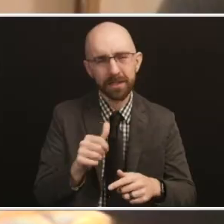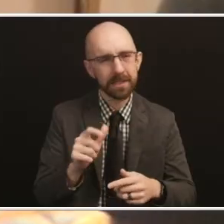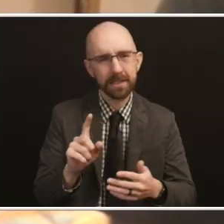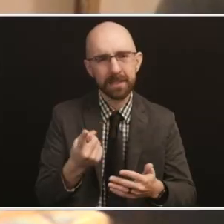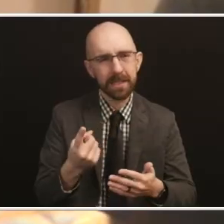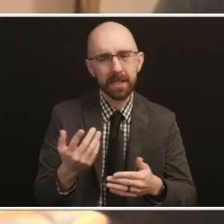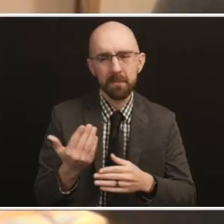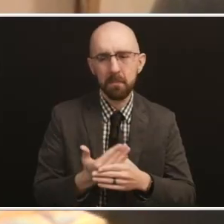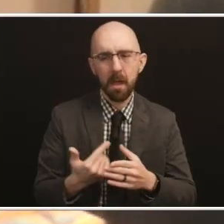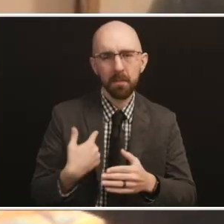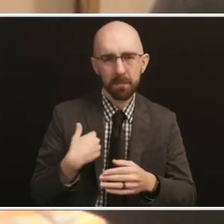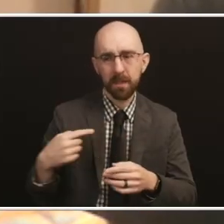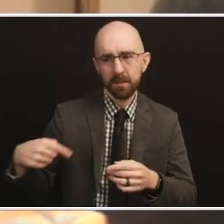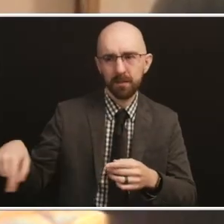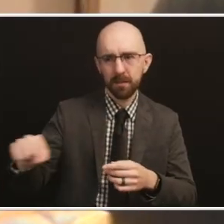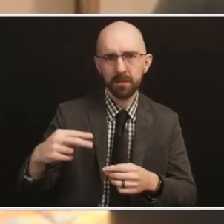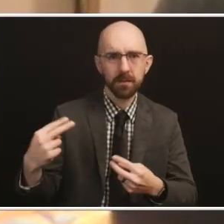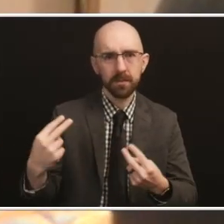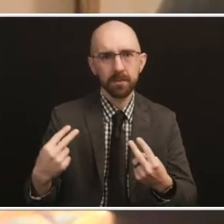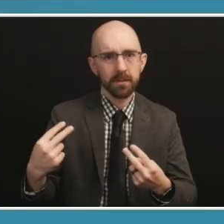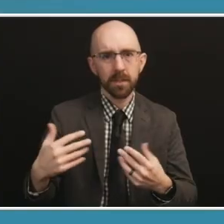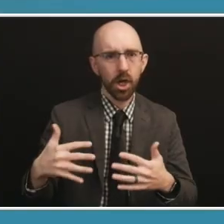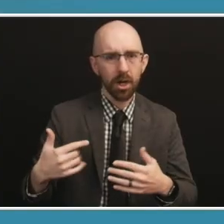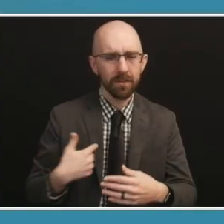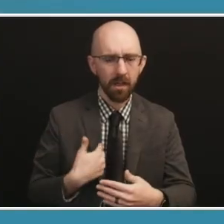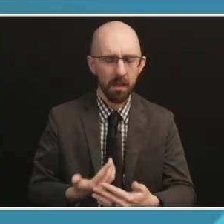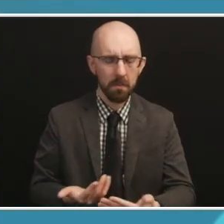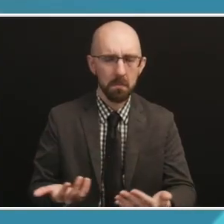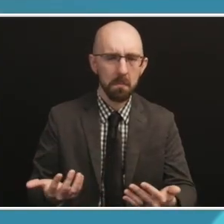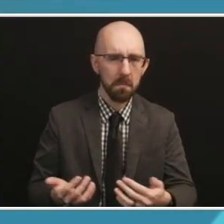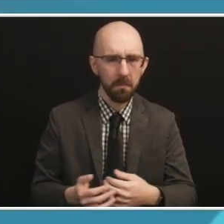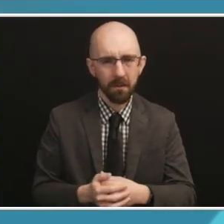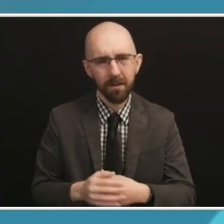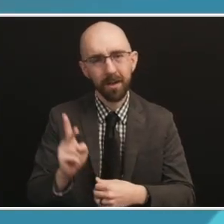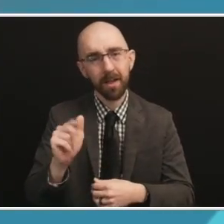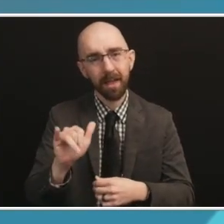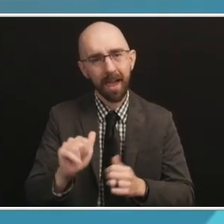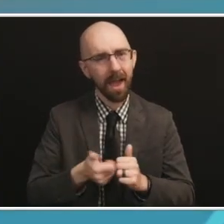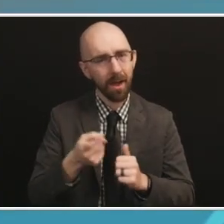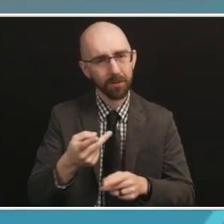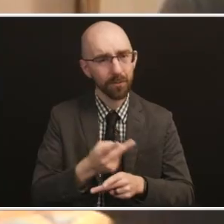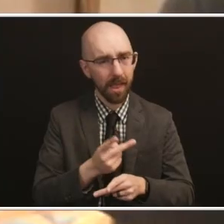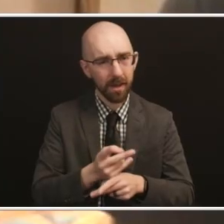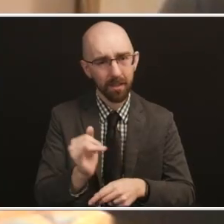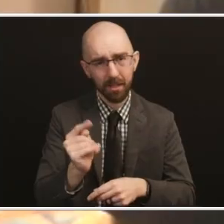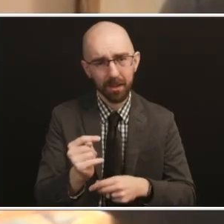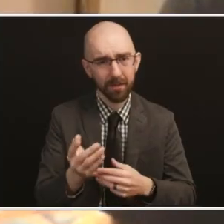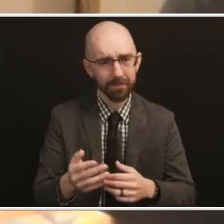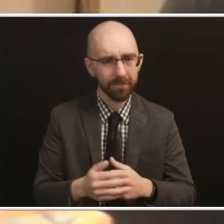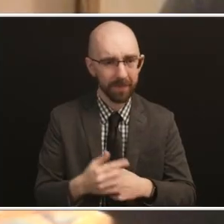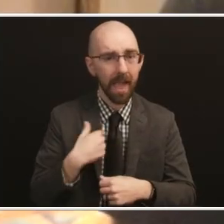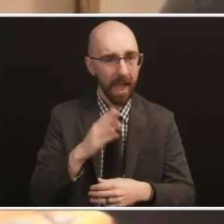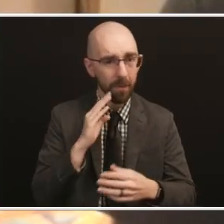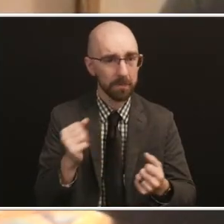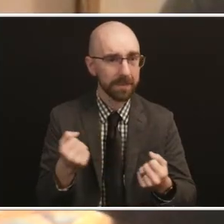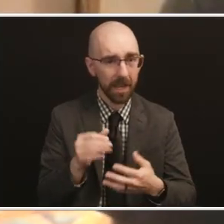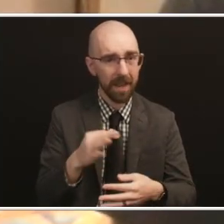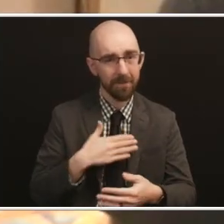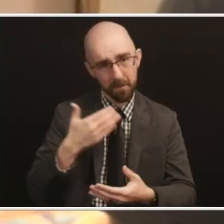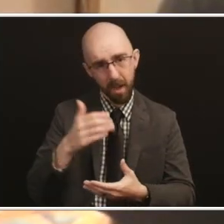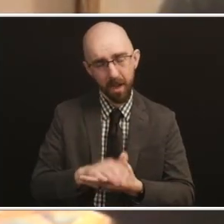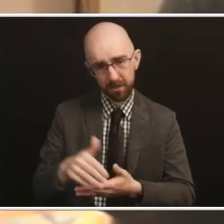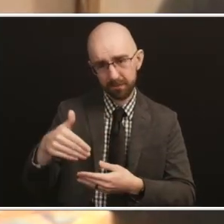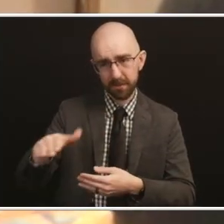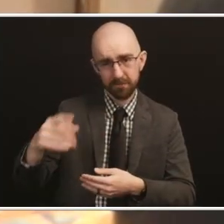as much as it did everybody else. Kay, how did you handle it? I'd be really scared if my husband was going to have brain